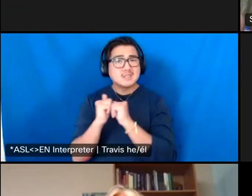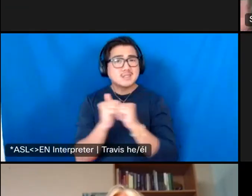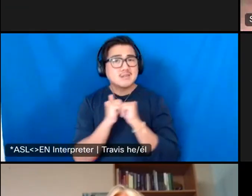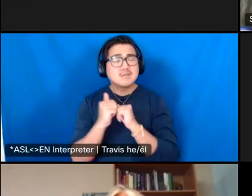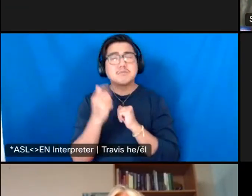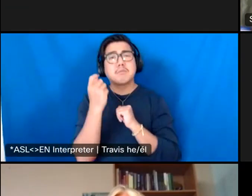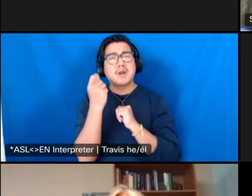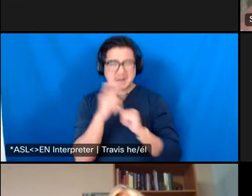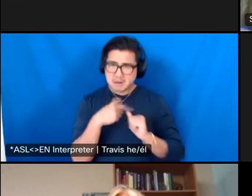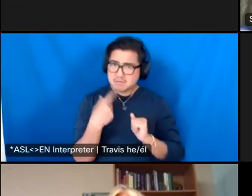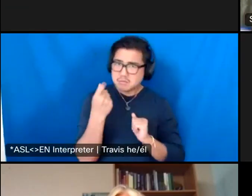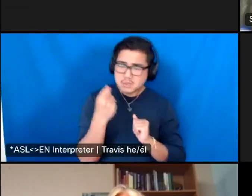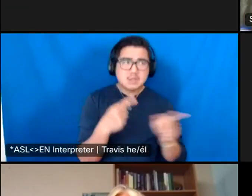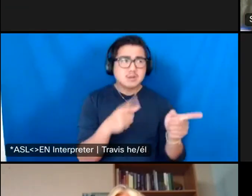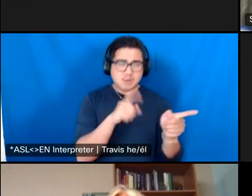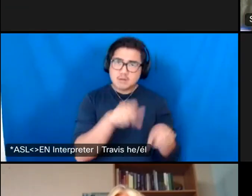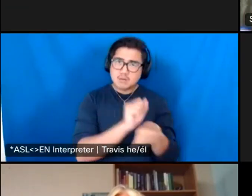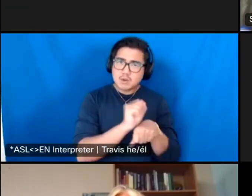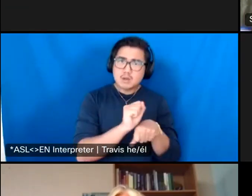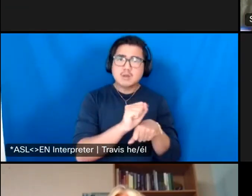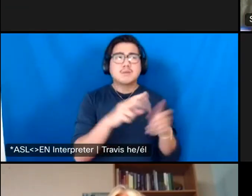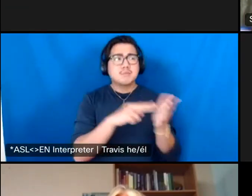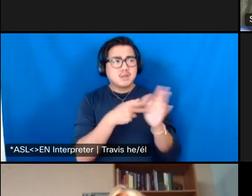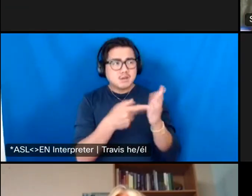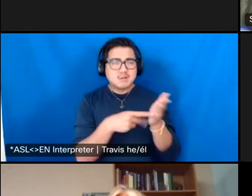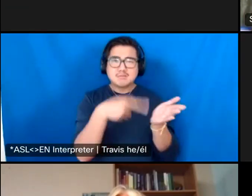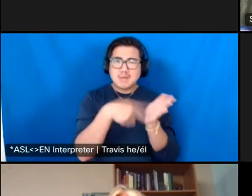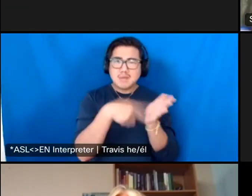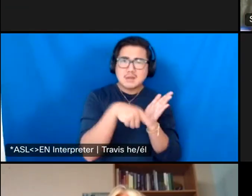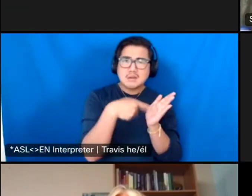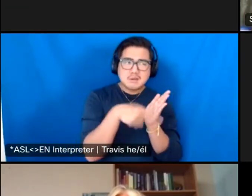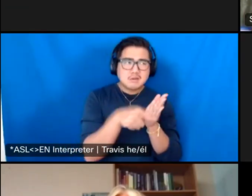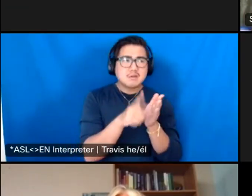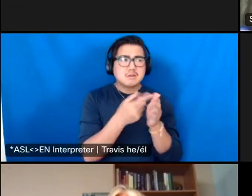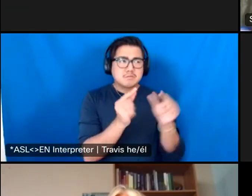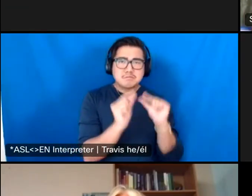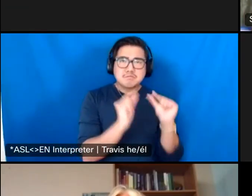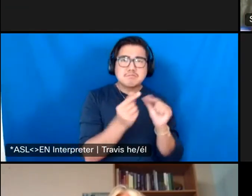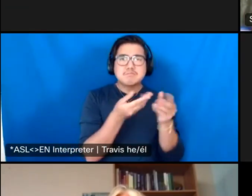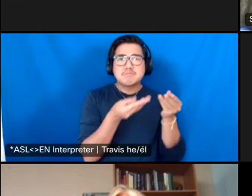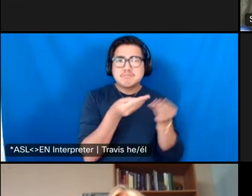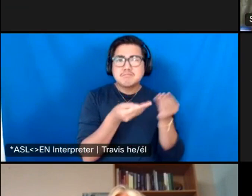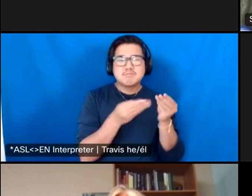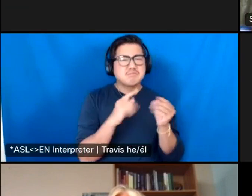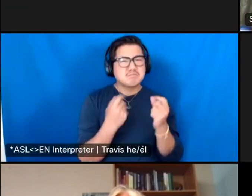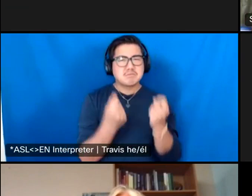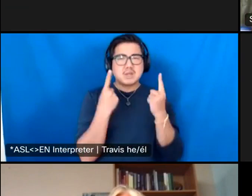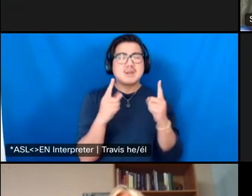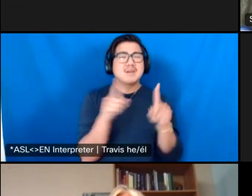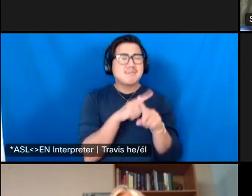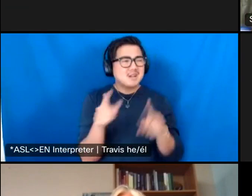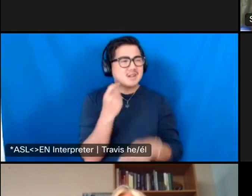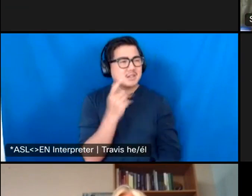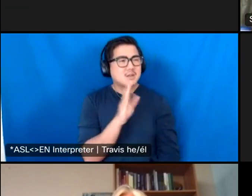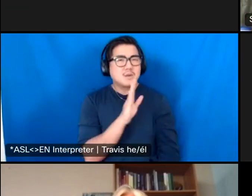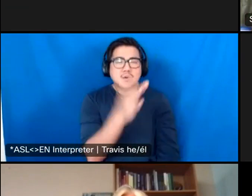to be paid, but you as a human who offer your genius and your spirit here, what is